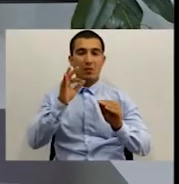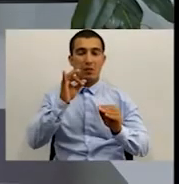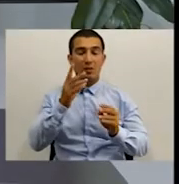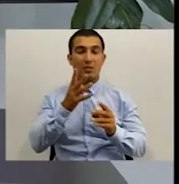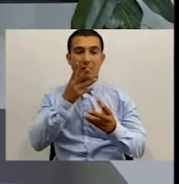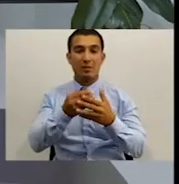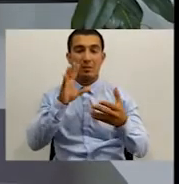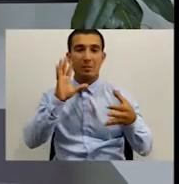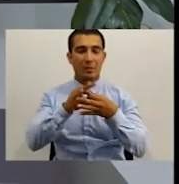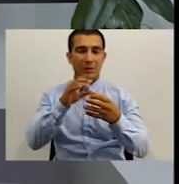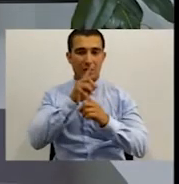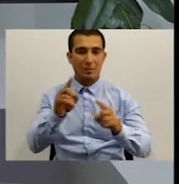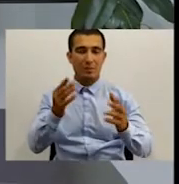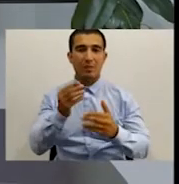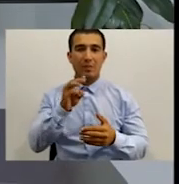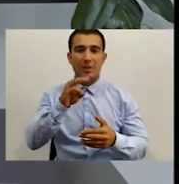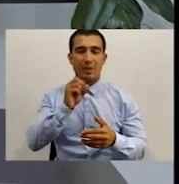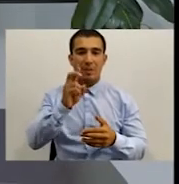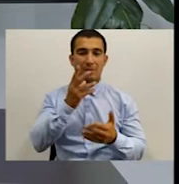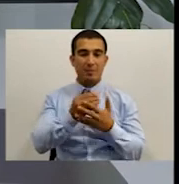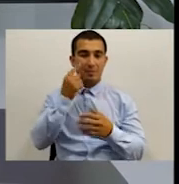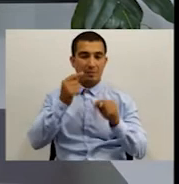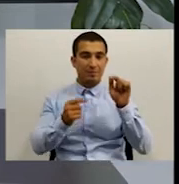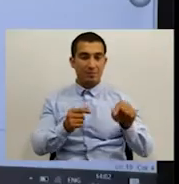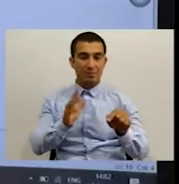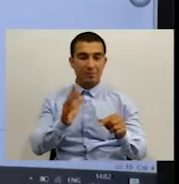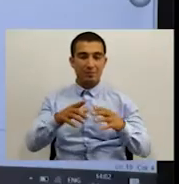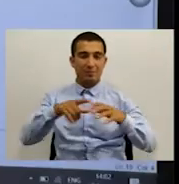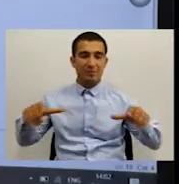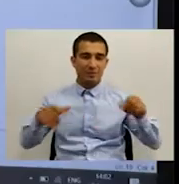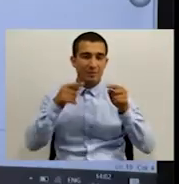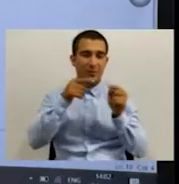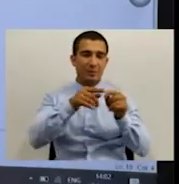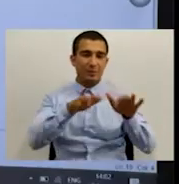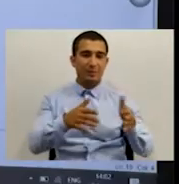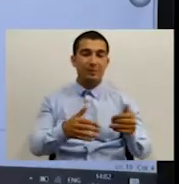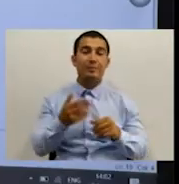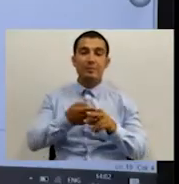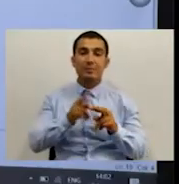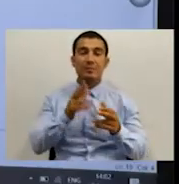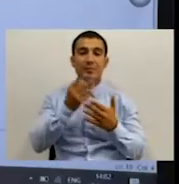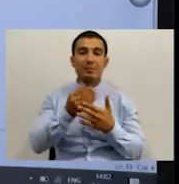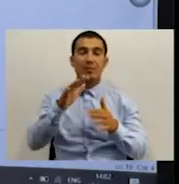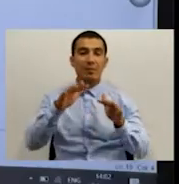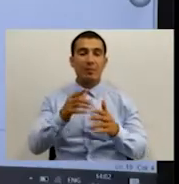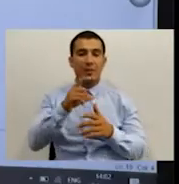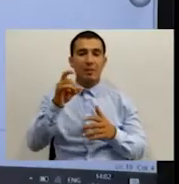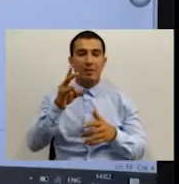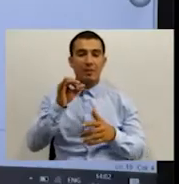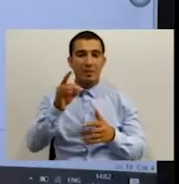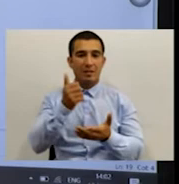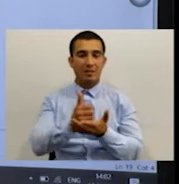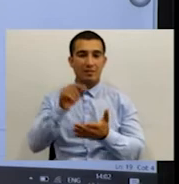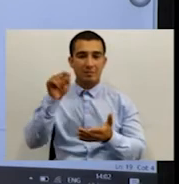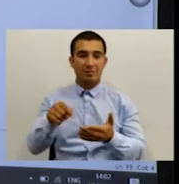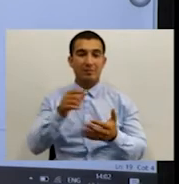boshidan boshlanadigan bo'lsa, bu forga tegishli bo'lmay qoladi. Tab tugmasini bosishimiz orqali mana shu joyga keladi. Yoki bo'lmasam,